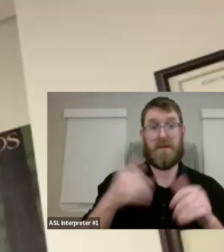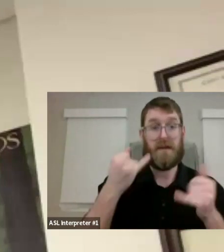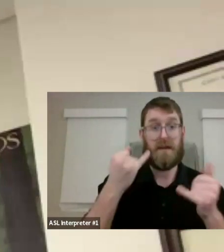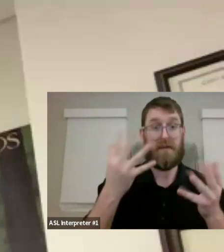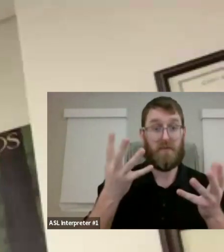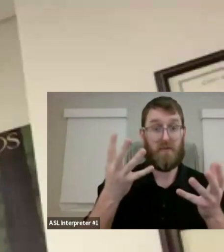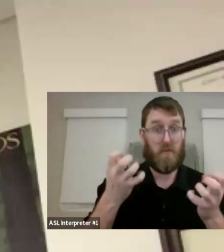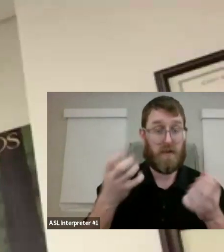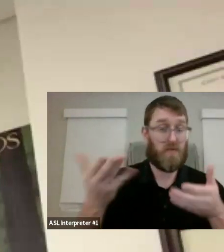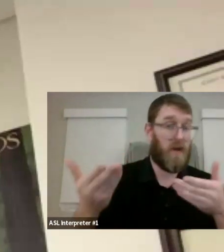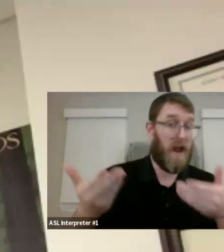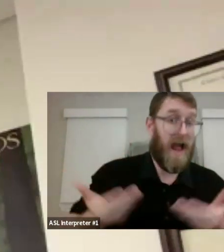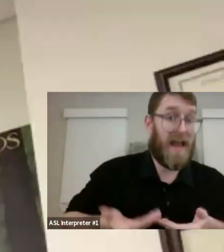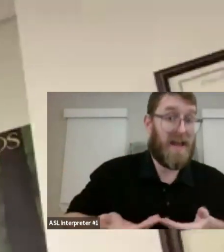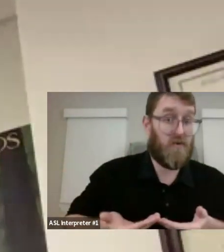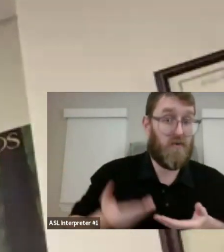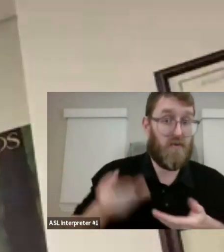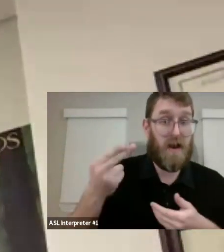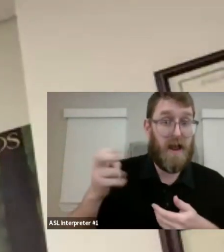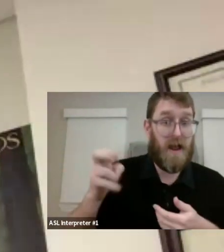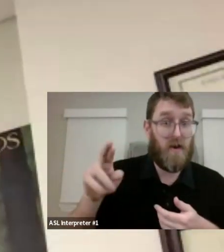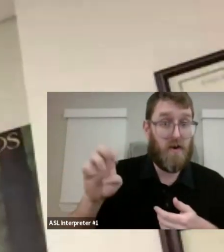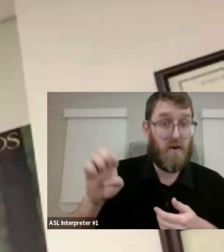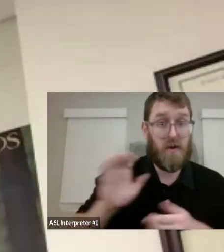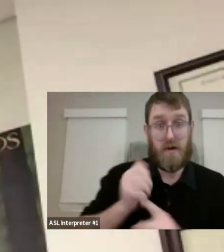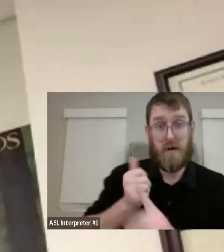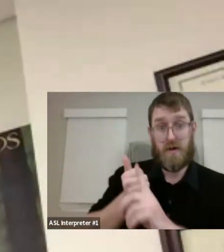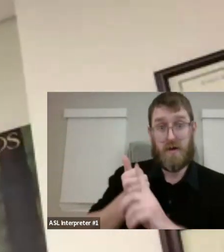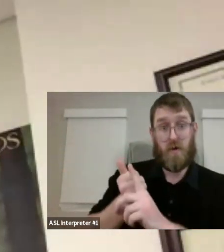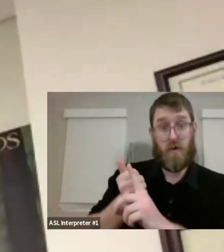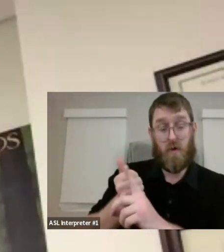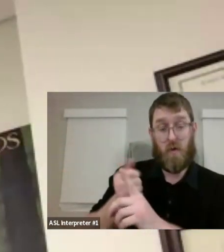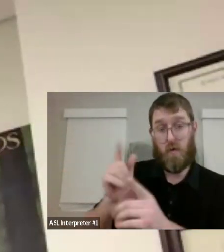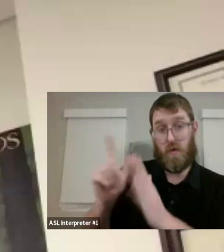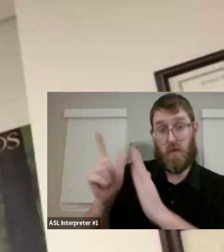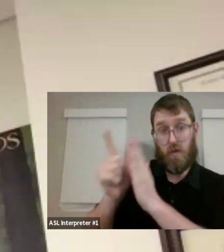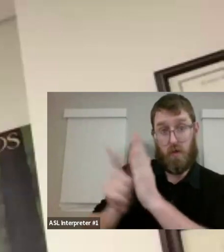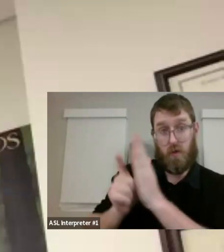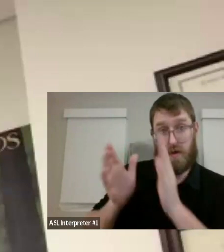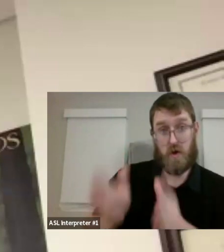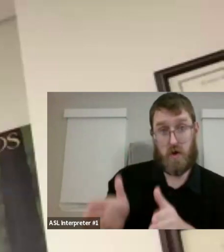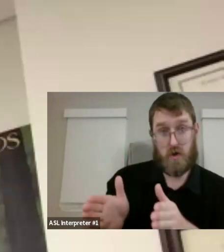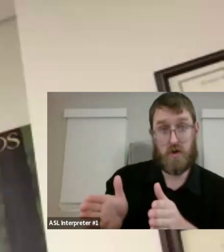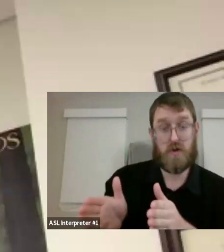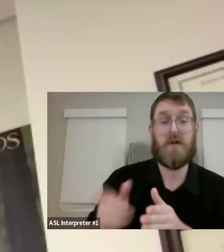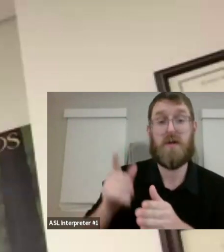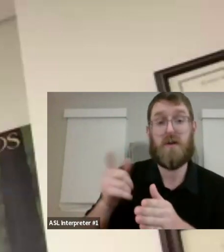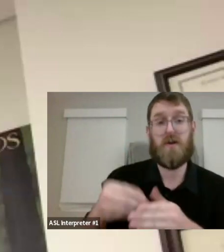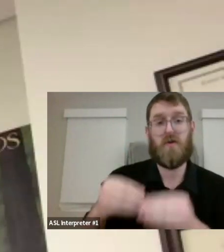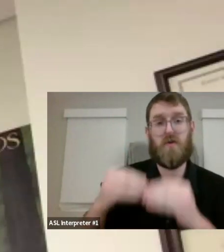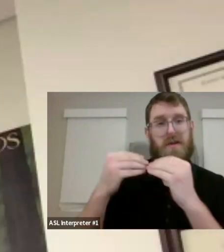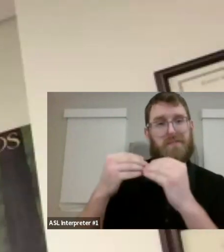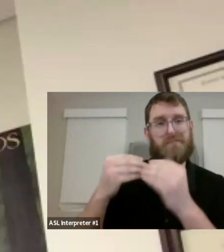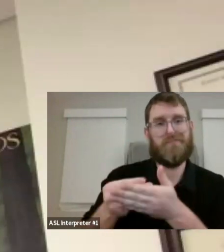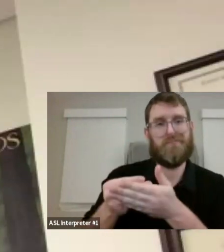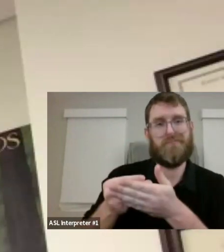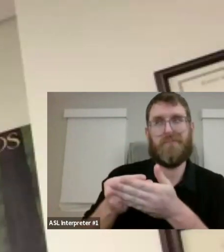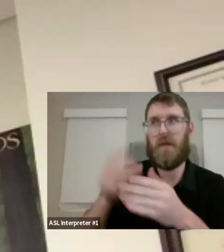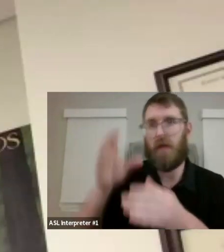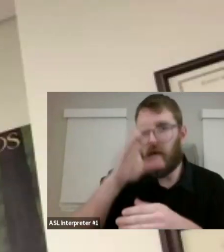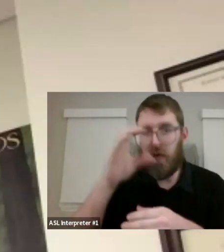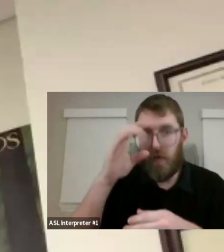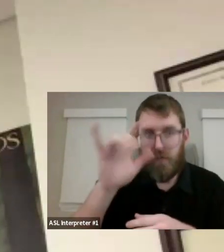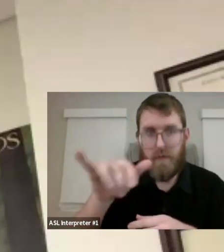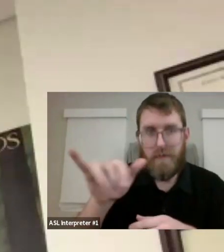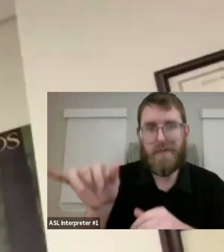to hire your own lawyer, you would shop for that like you would shop for anything nowadays.